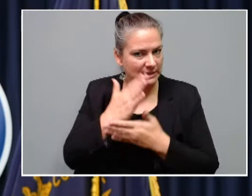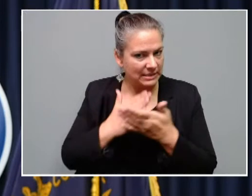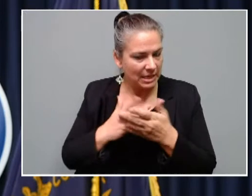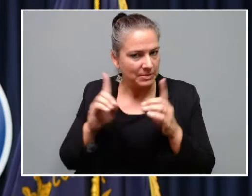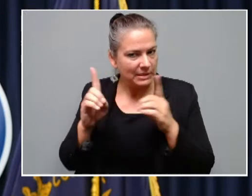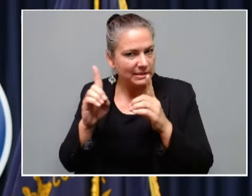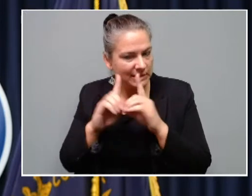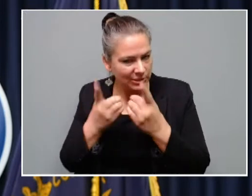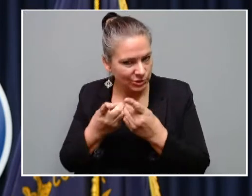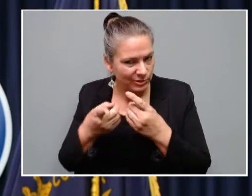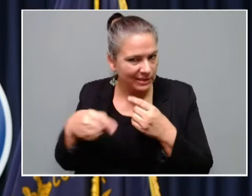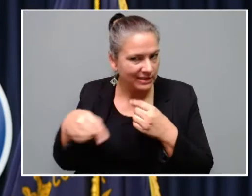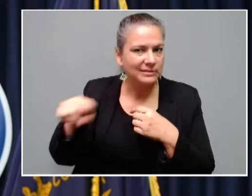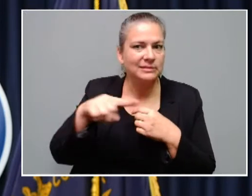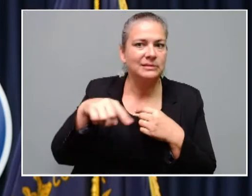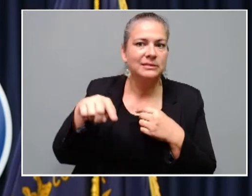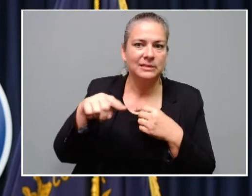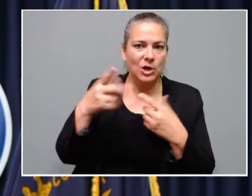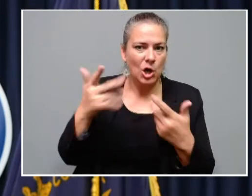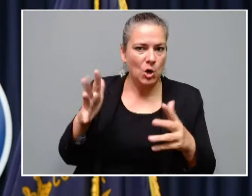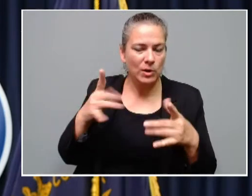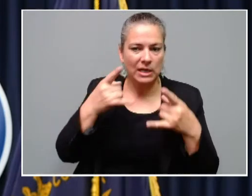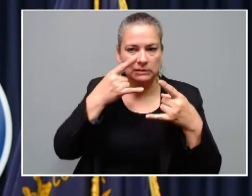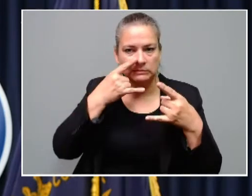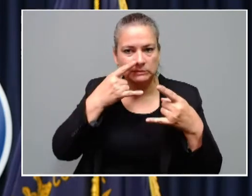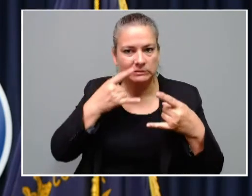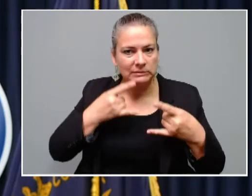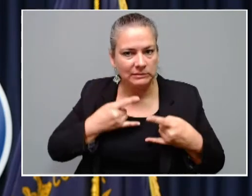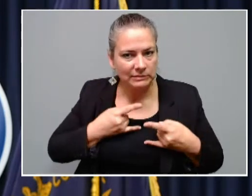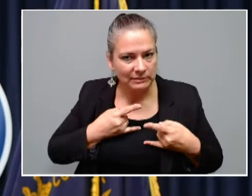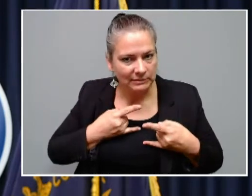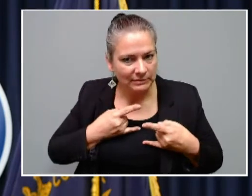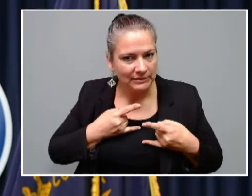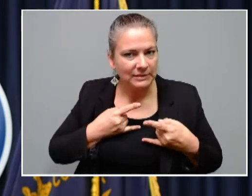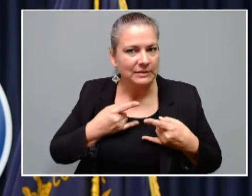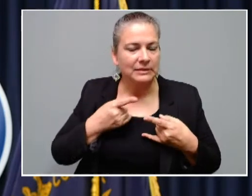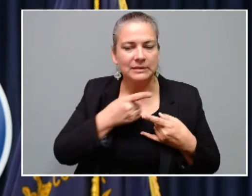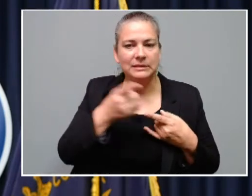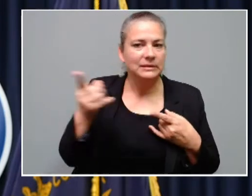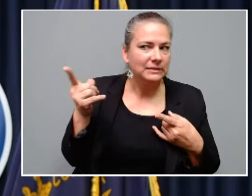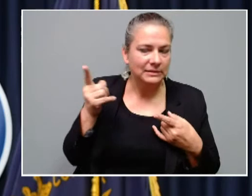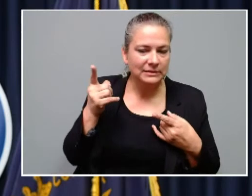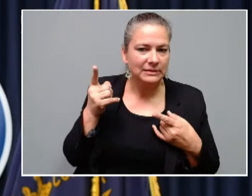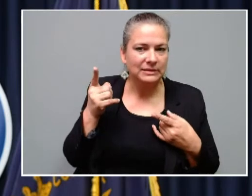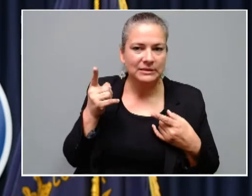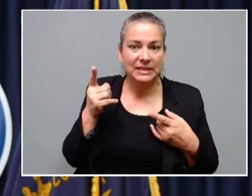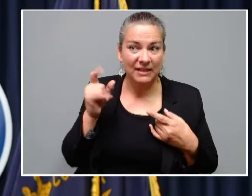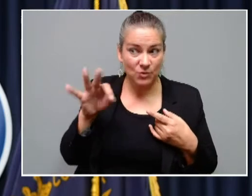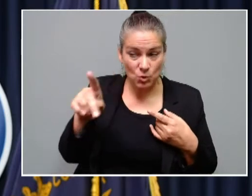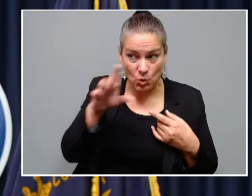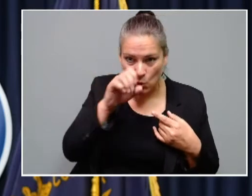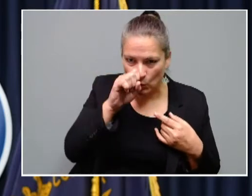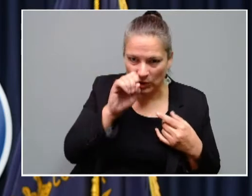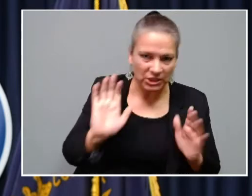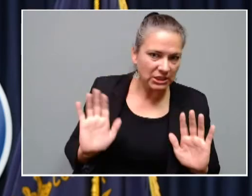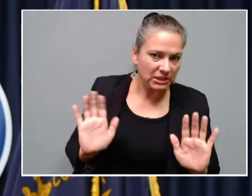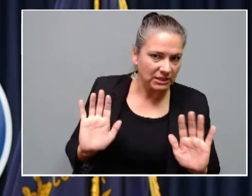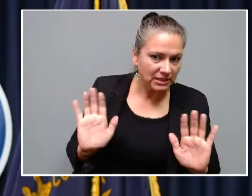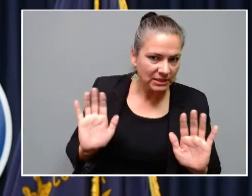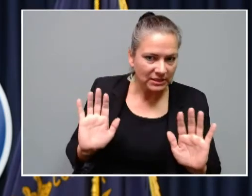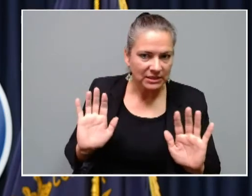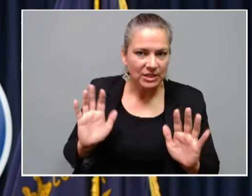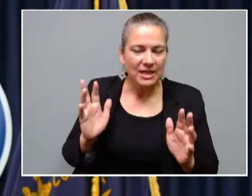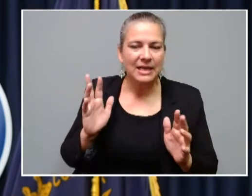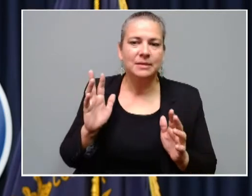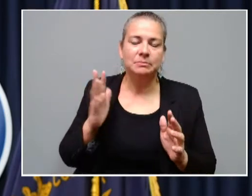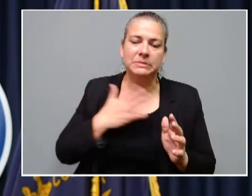have already let up when they're still in the red, but certainly I would not do it in the orange. I'd try to get to the green or at least the